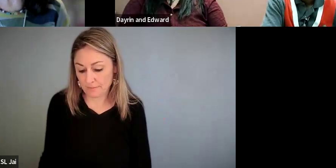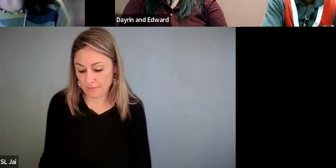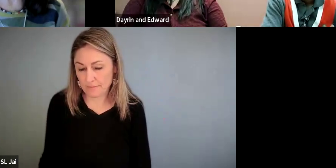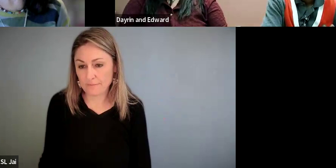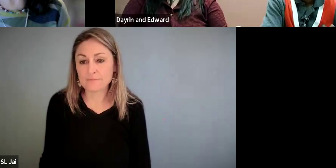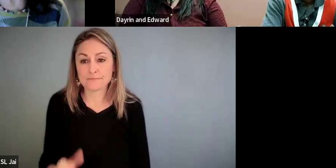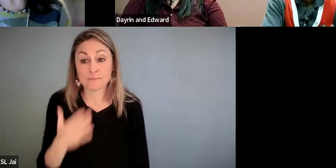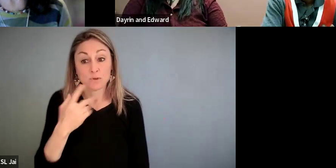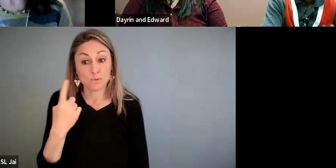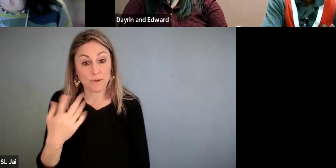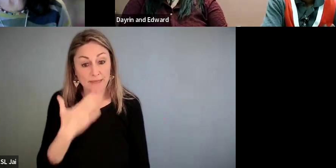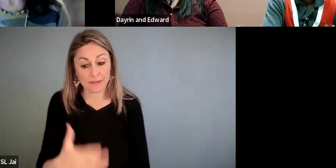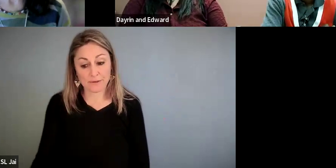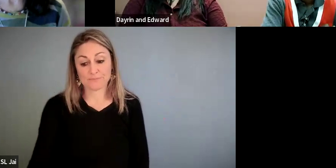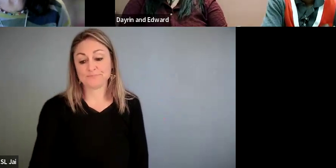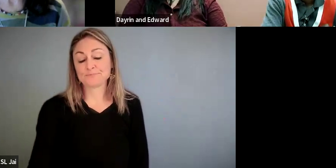Boy, good one. Thank you.